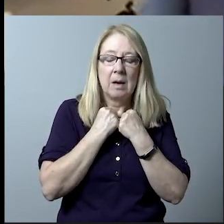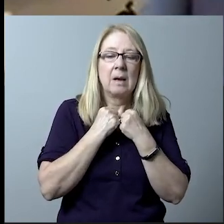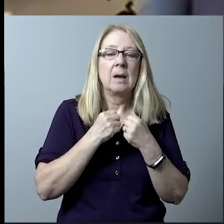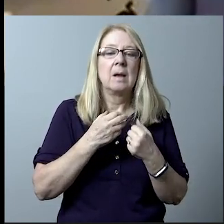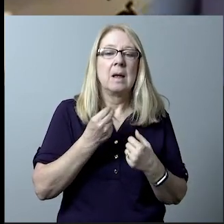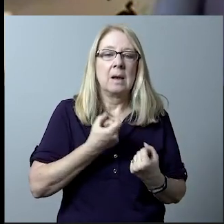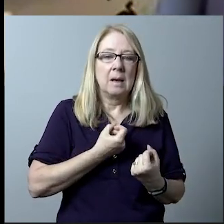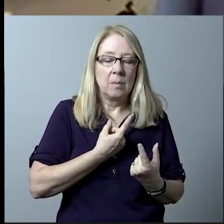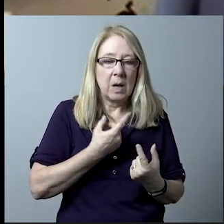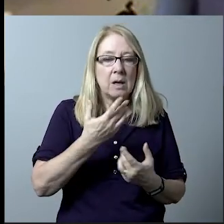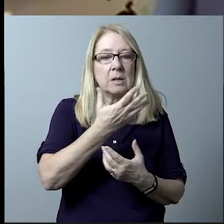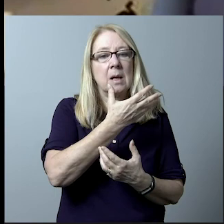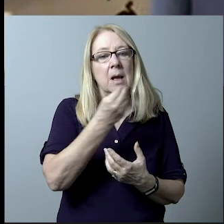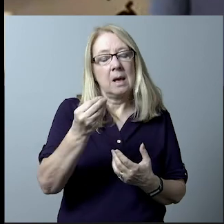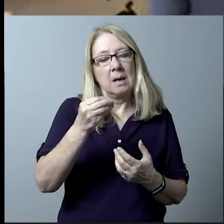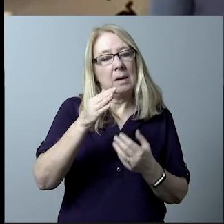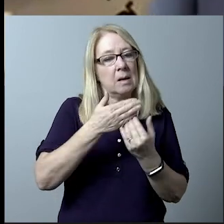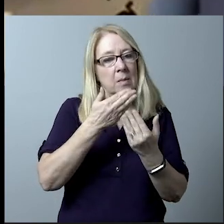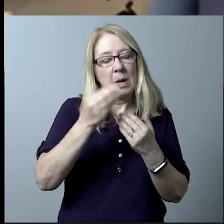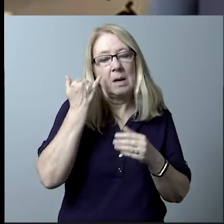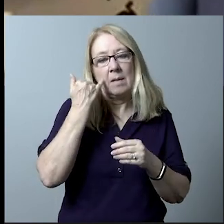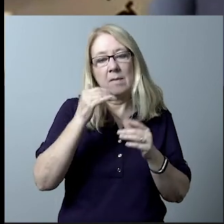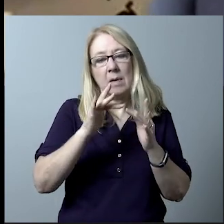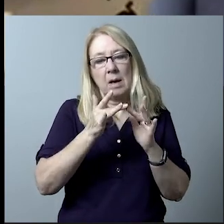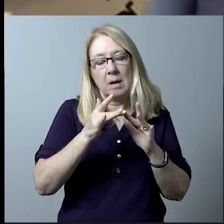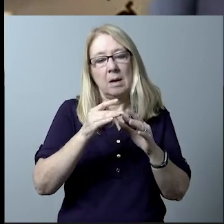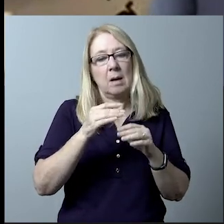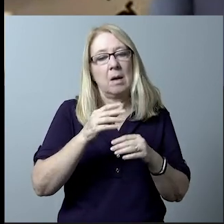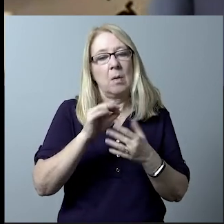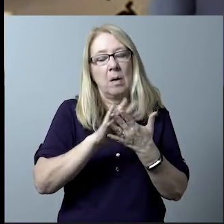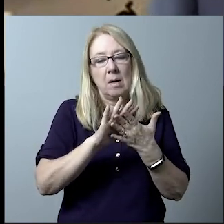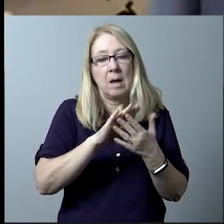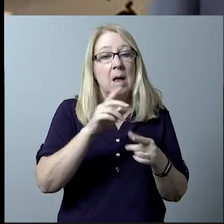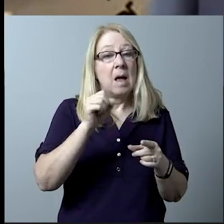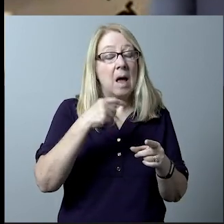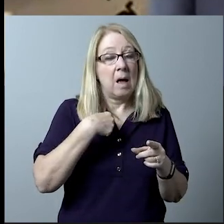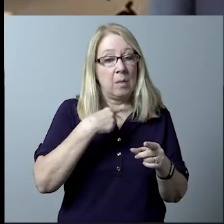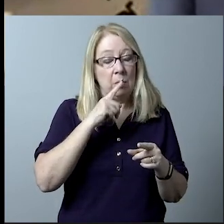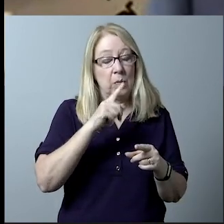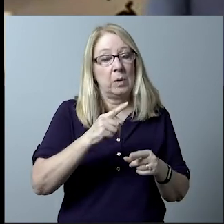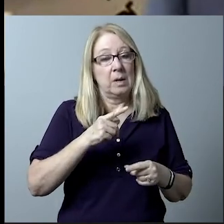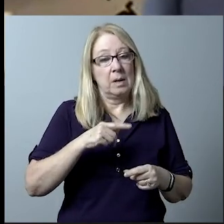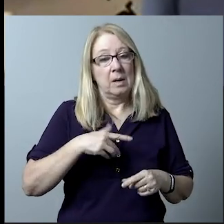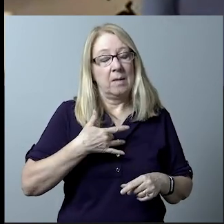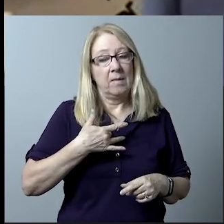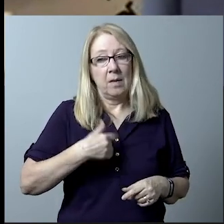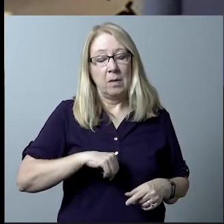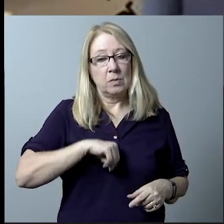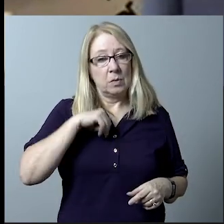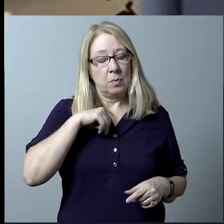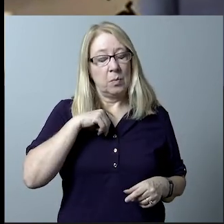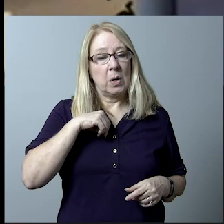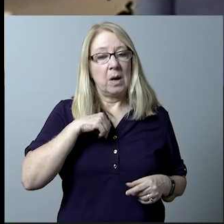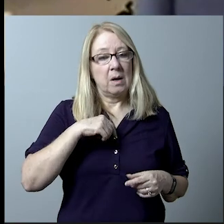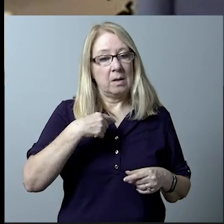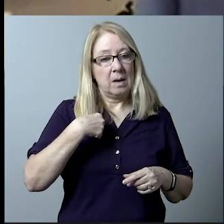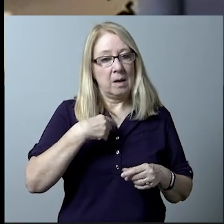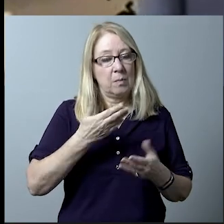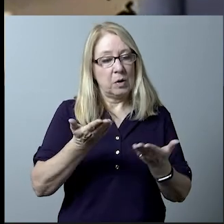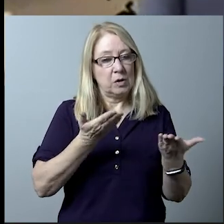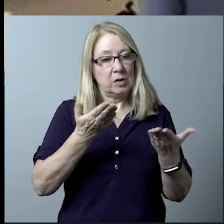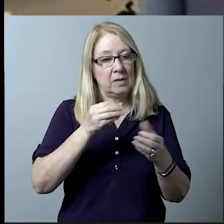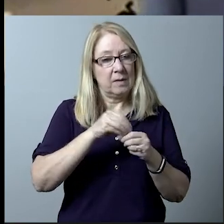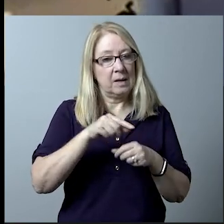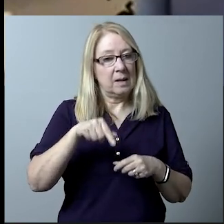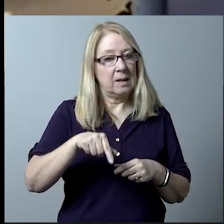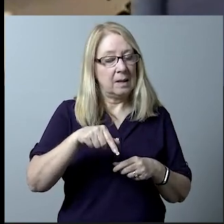is caring and compassionate, even in a virtual environment. I'm just so pleased that I'm privileged to be serving